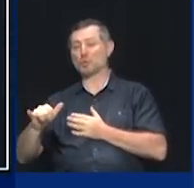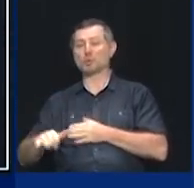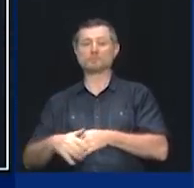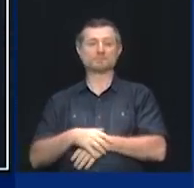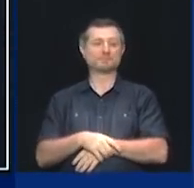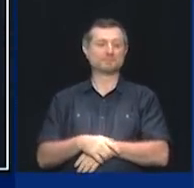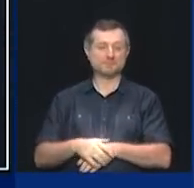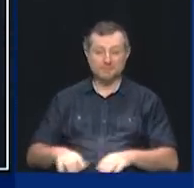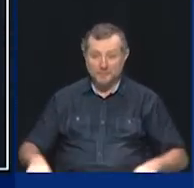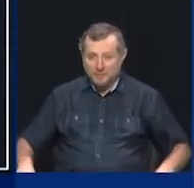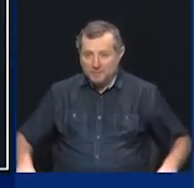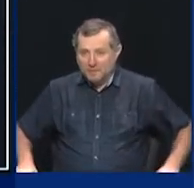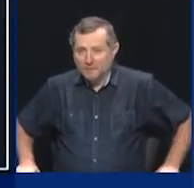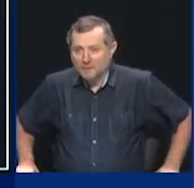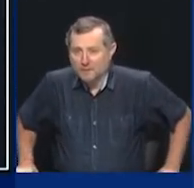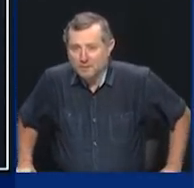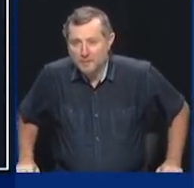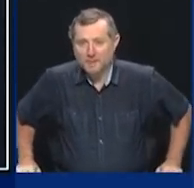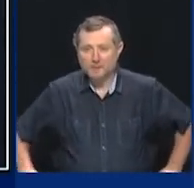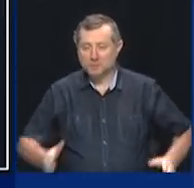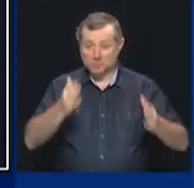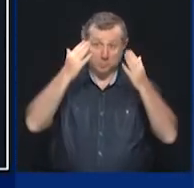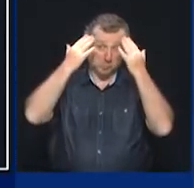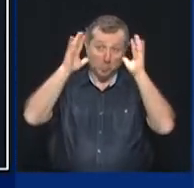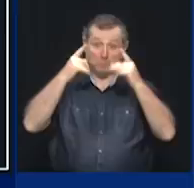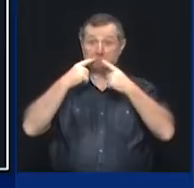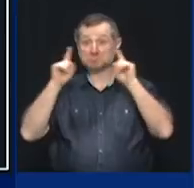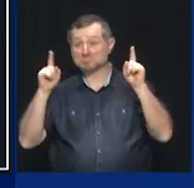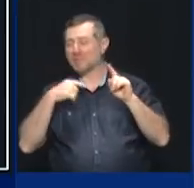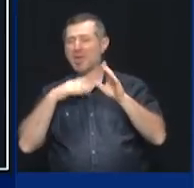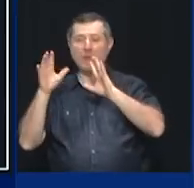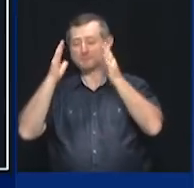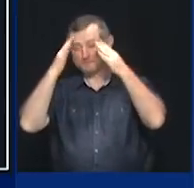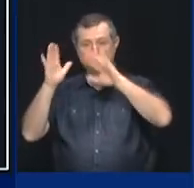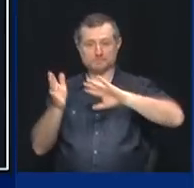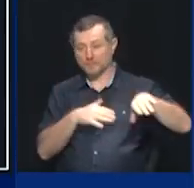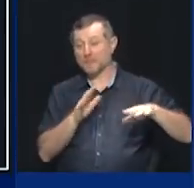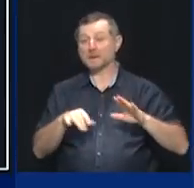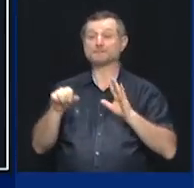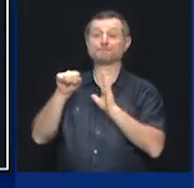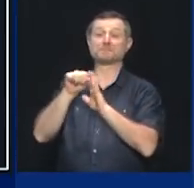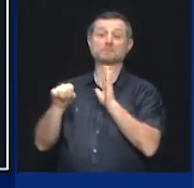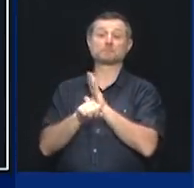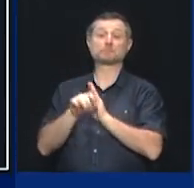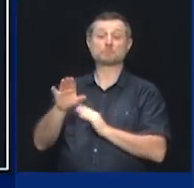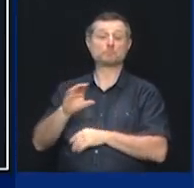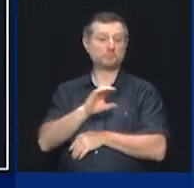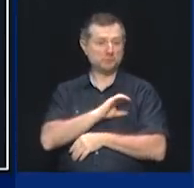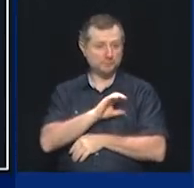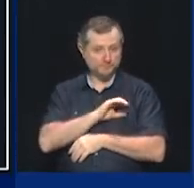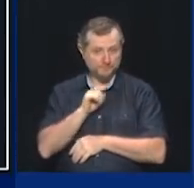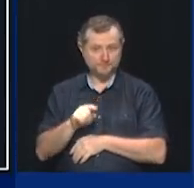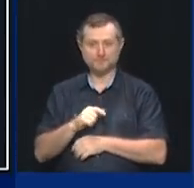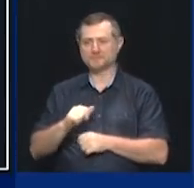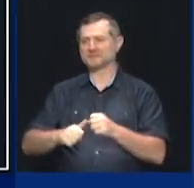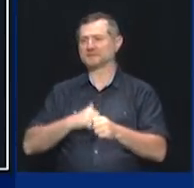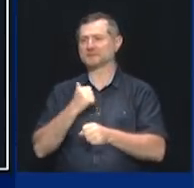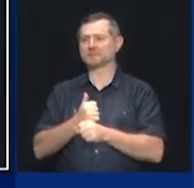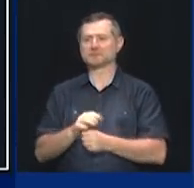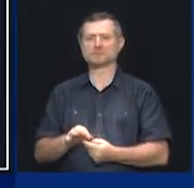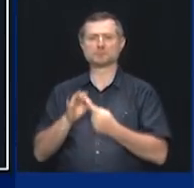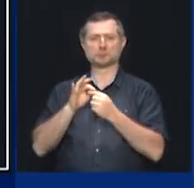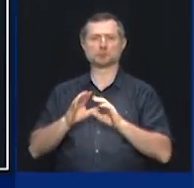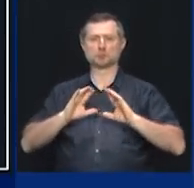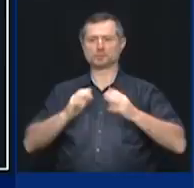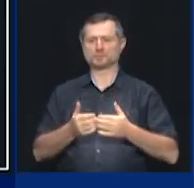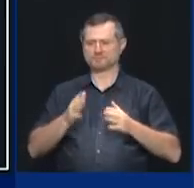won't work. Okay, so we'll get the state police, and we're going to form a special unit in the state police to focus on the border and stop